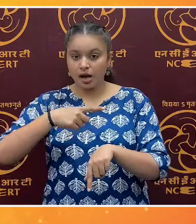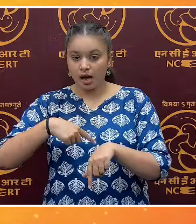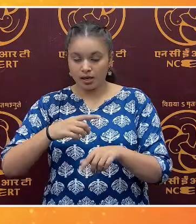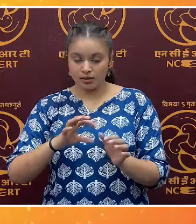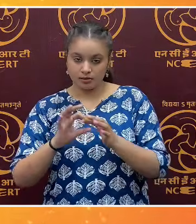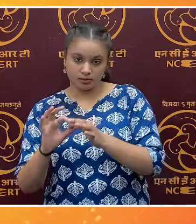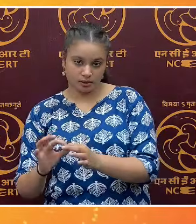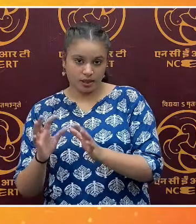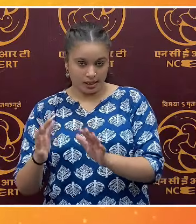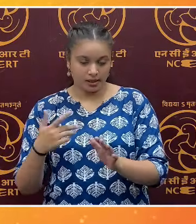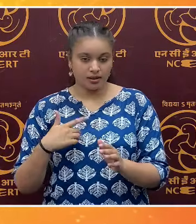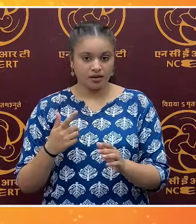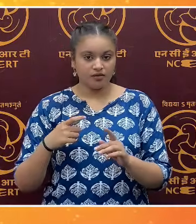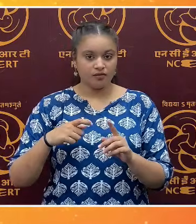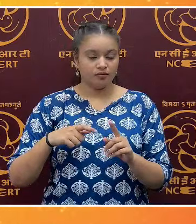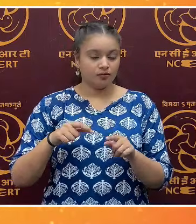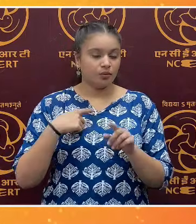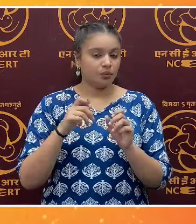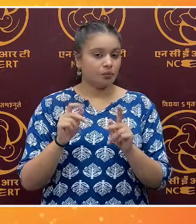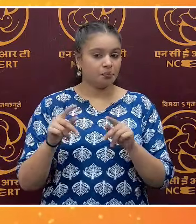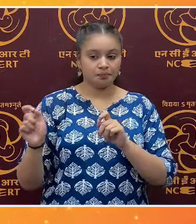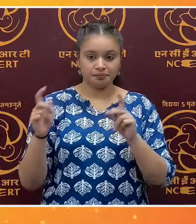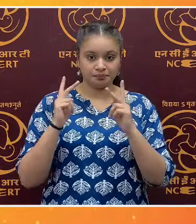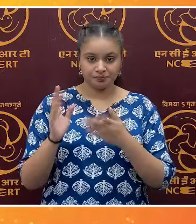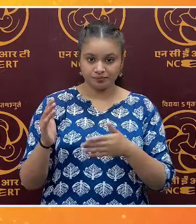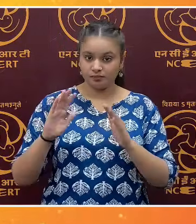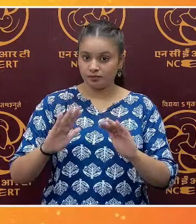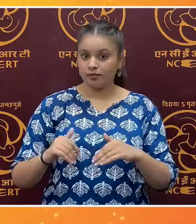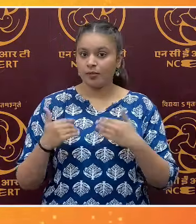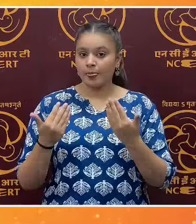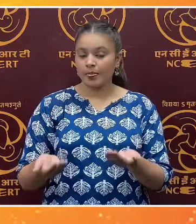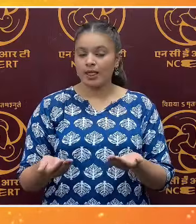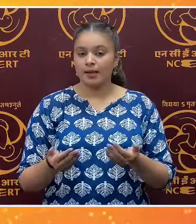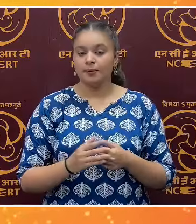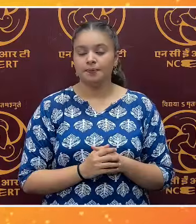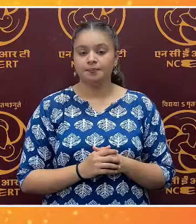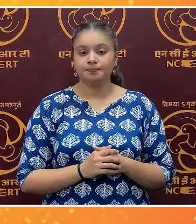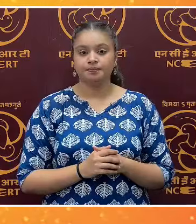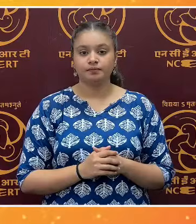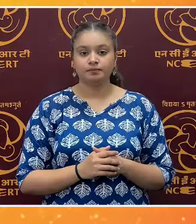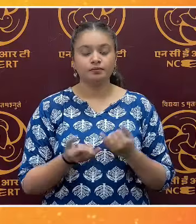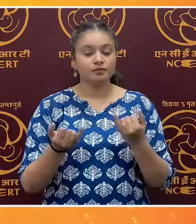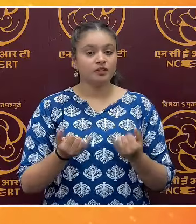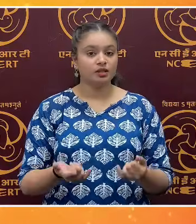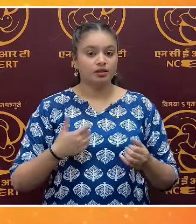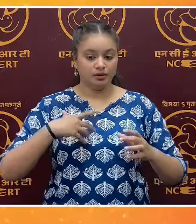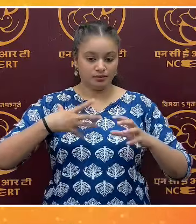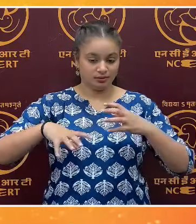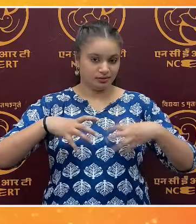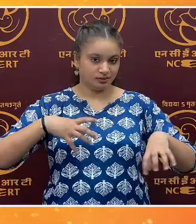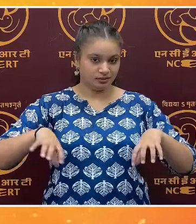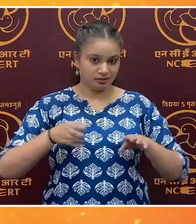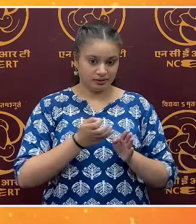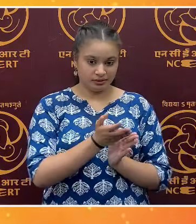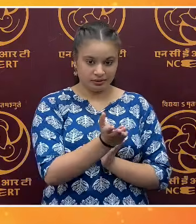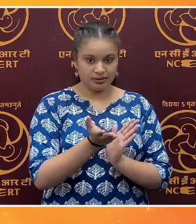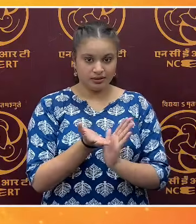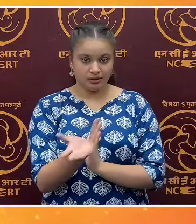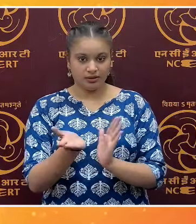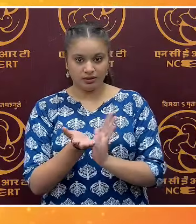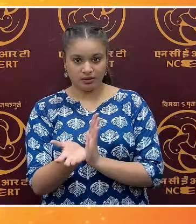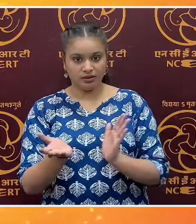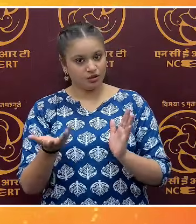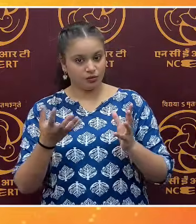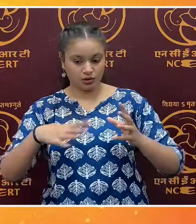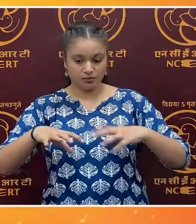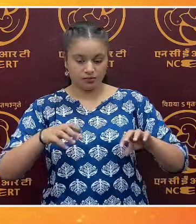is in kilowatt hour. And then from here now it is distributed to the distribution box